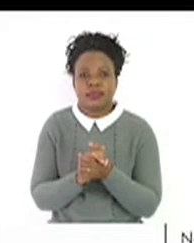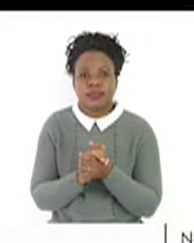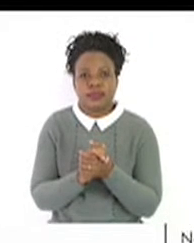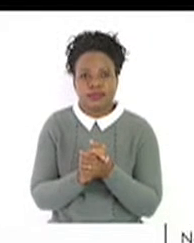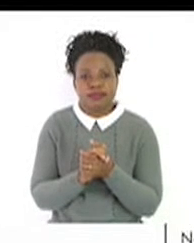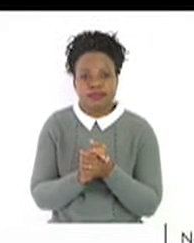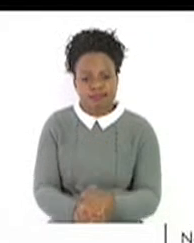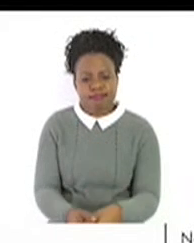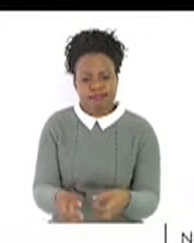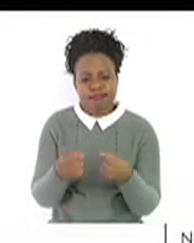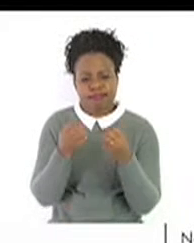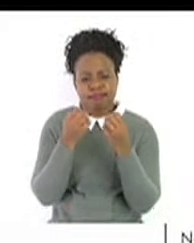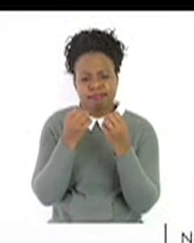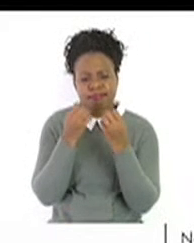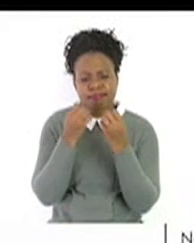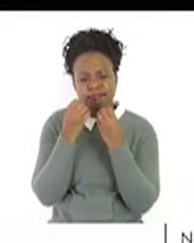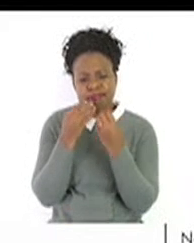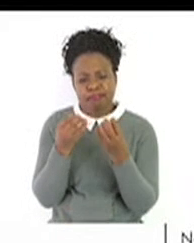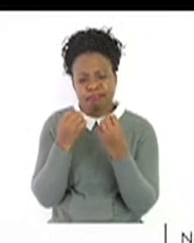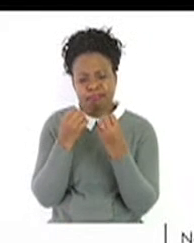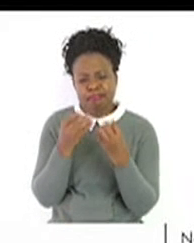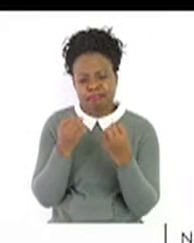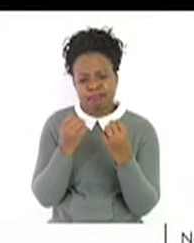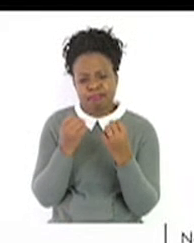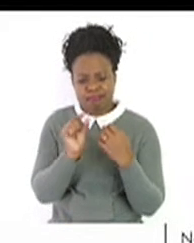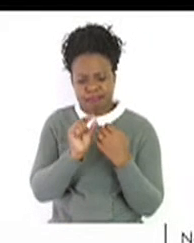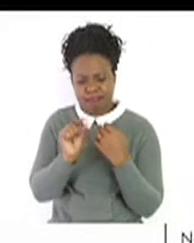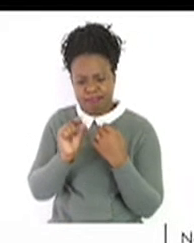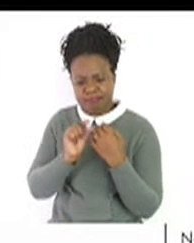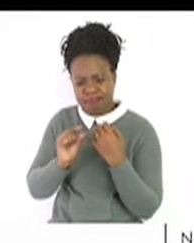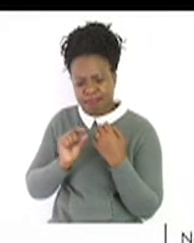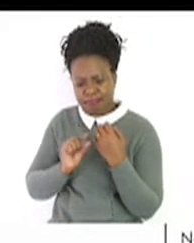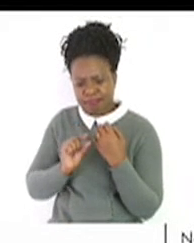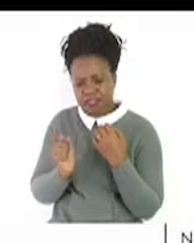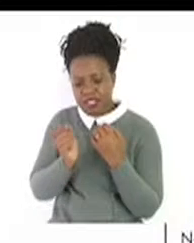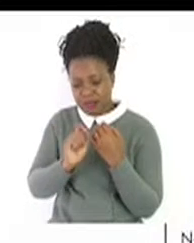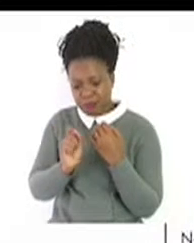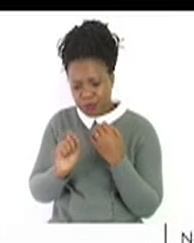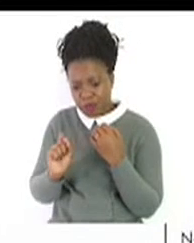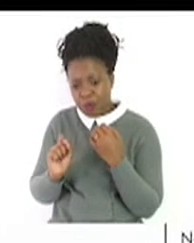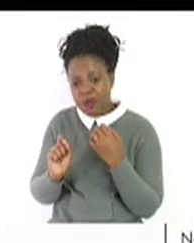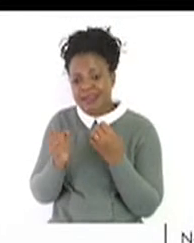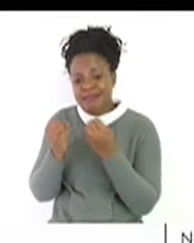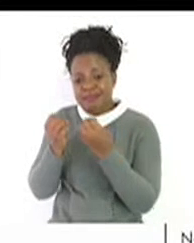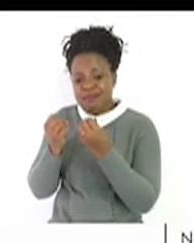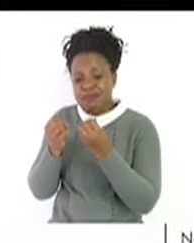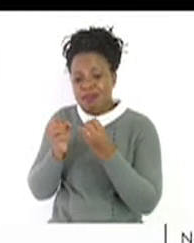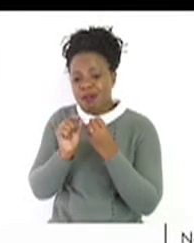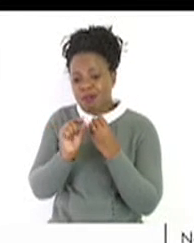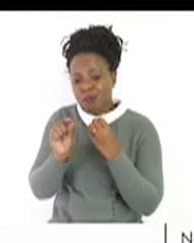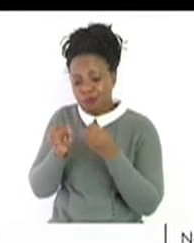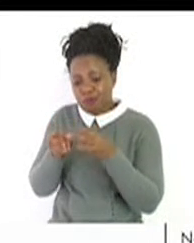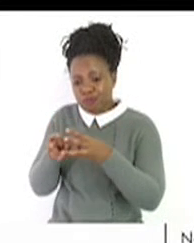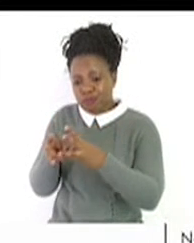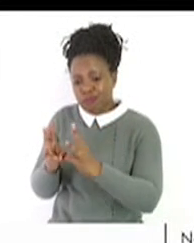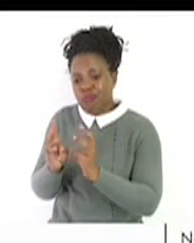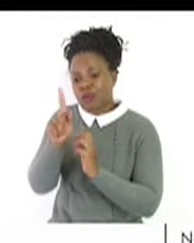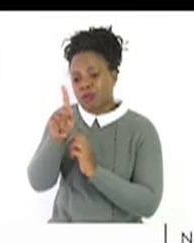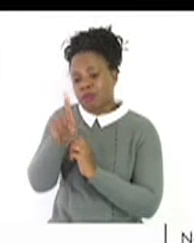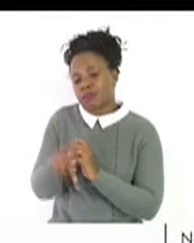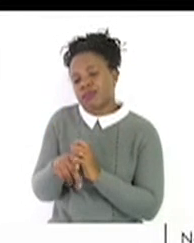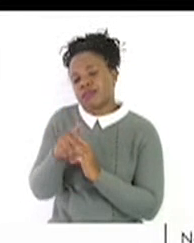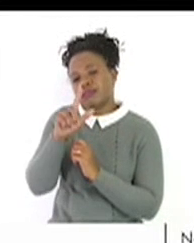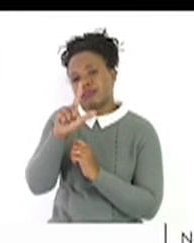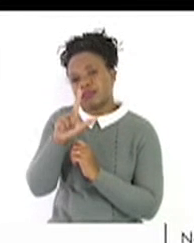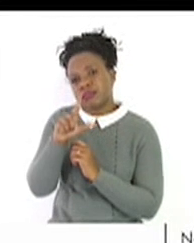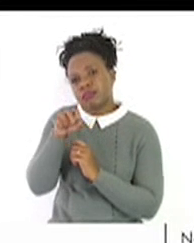Full of plurals, nouns in their plural forms. Hence we are asked